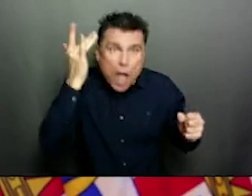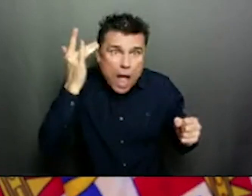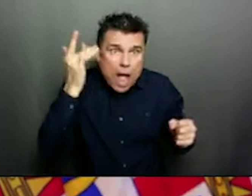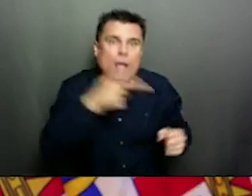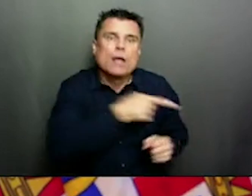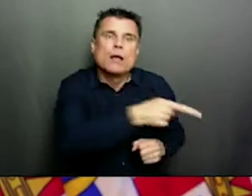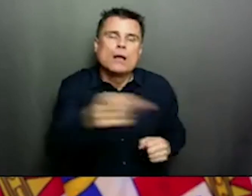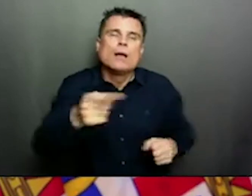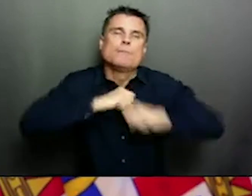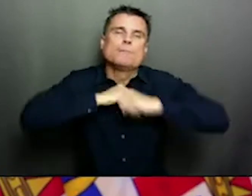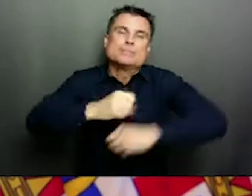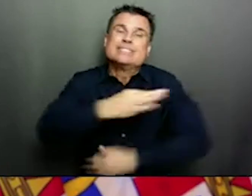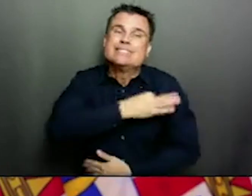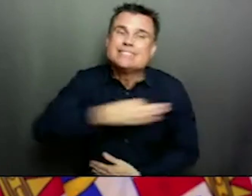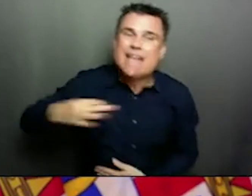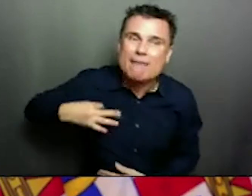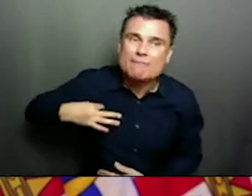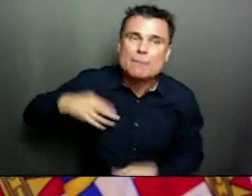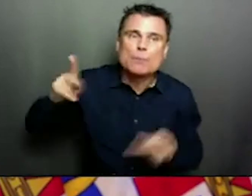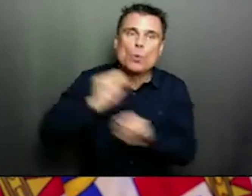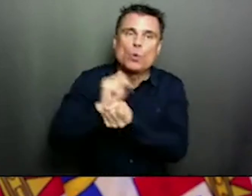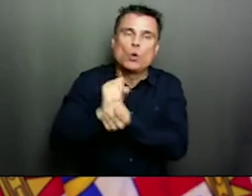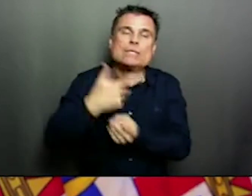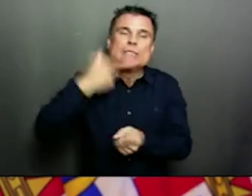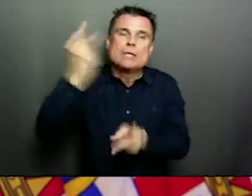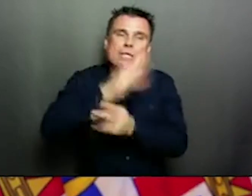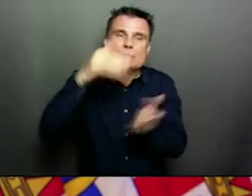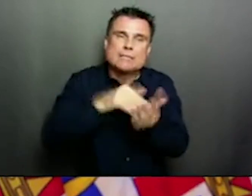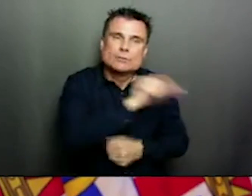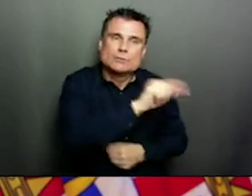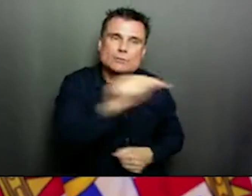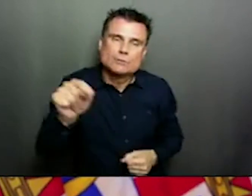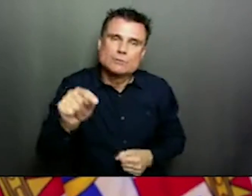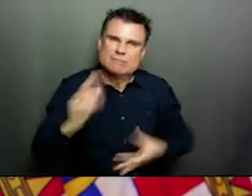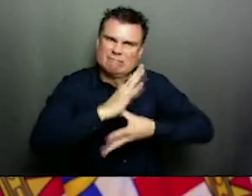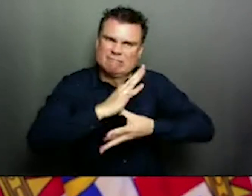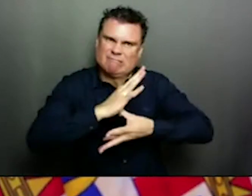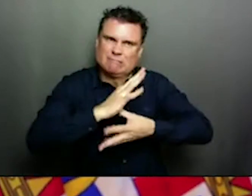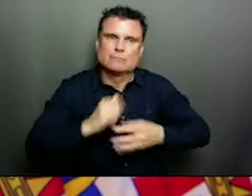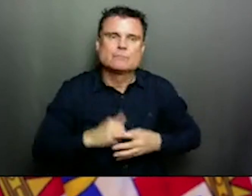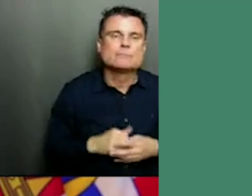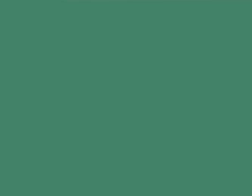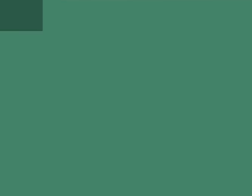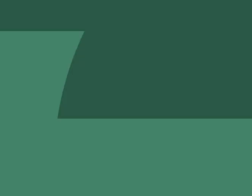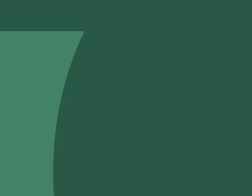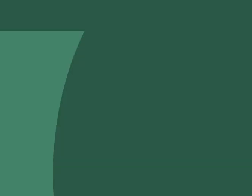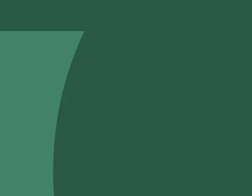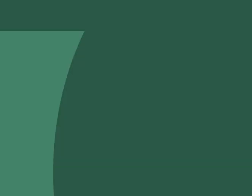facilities, and then as soon as we can, providing vaccine to residents themselves.